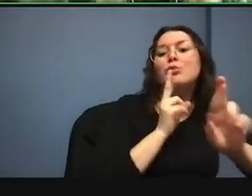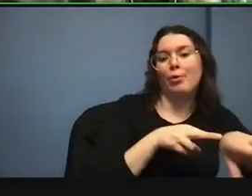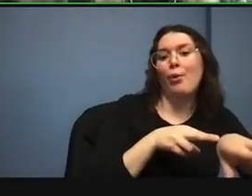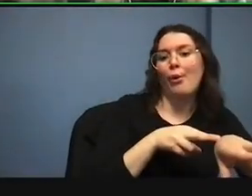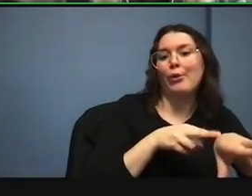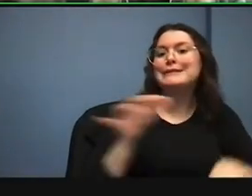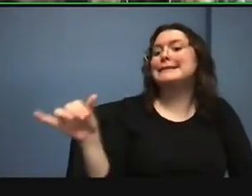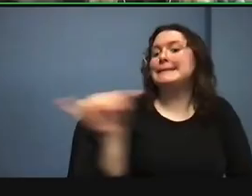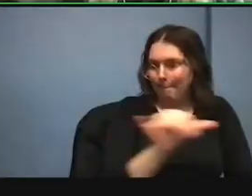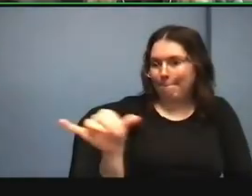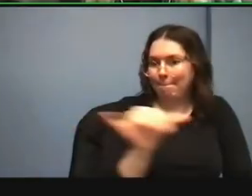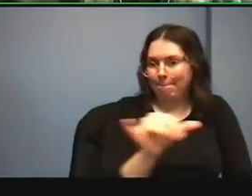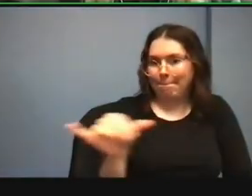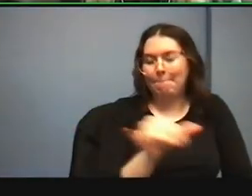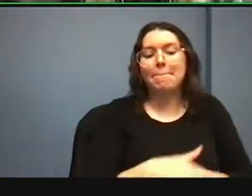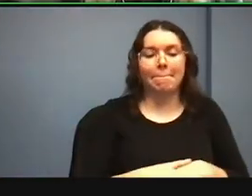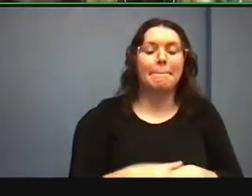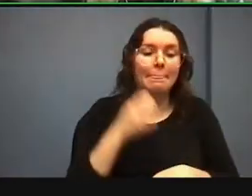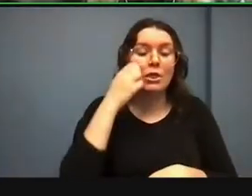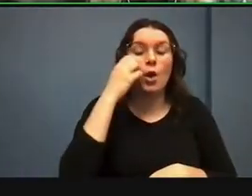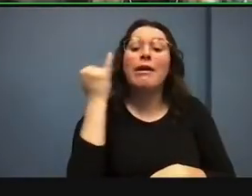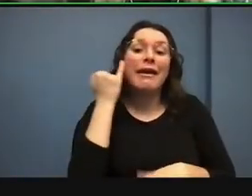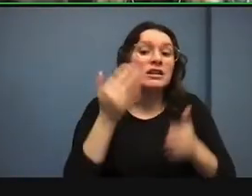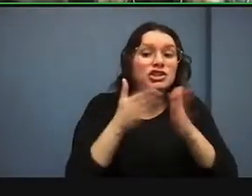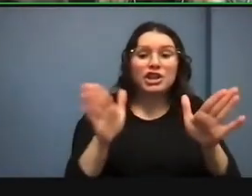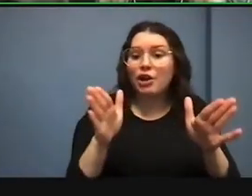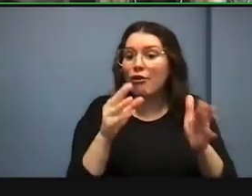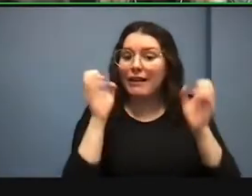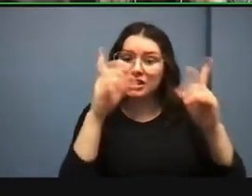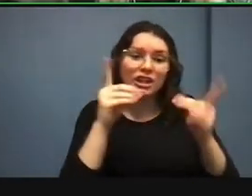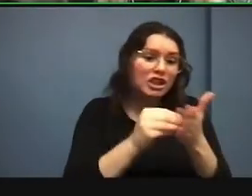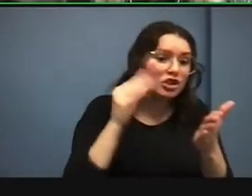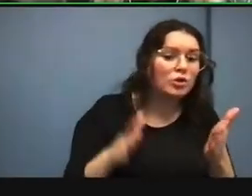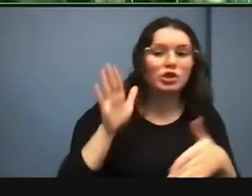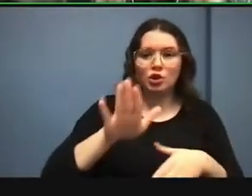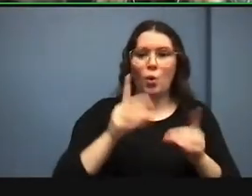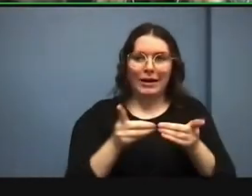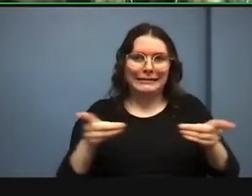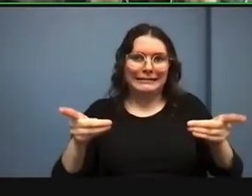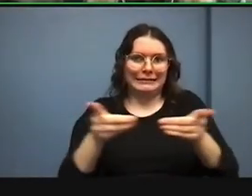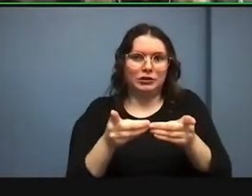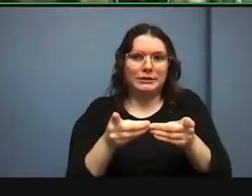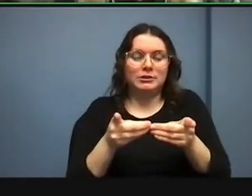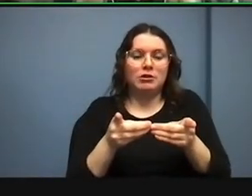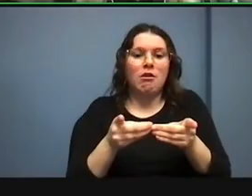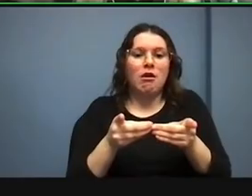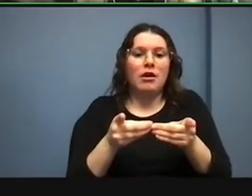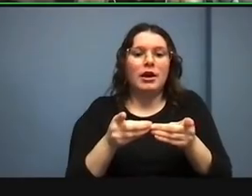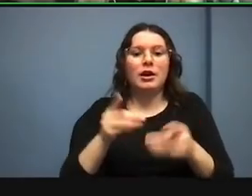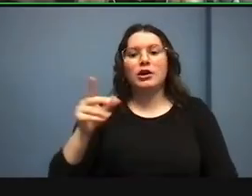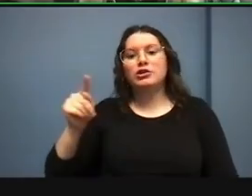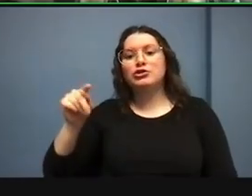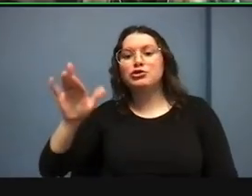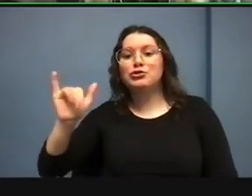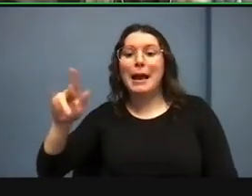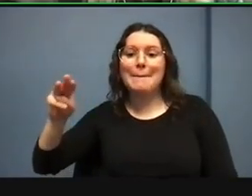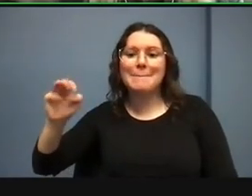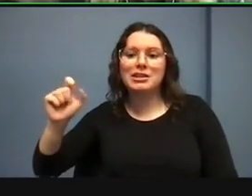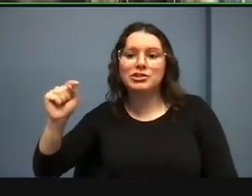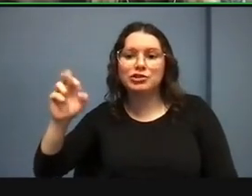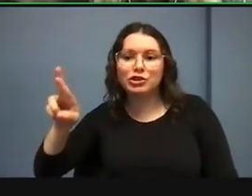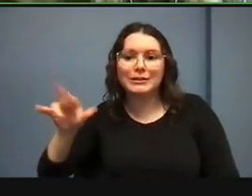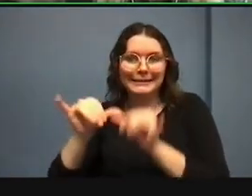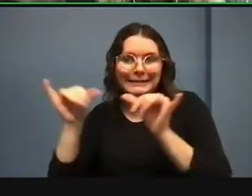and grades. So if general education students in your district are on a trimester system, you should